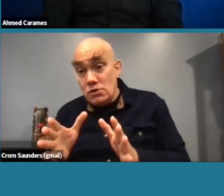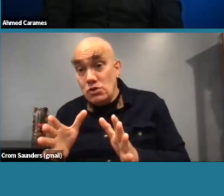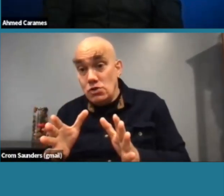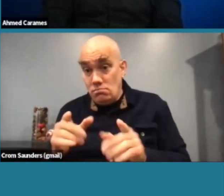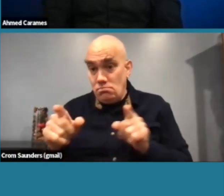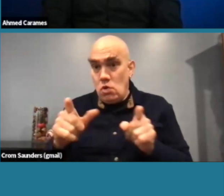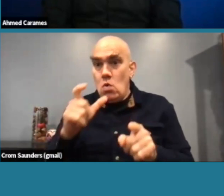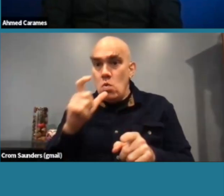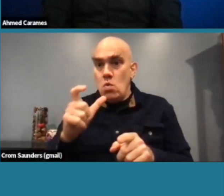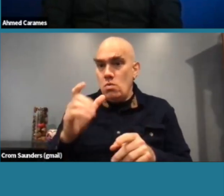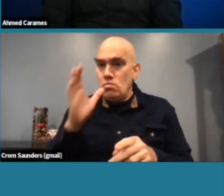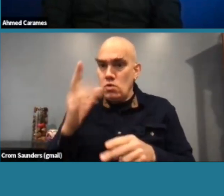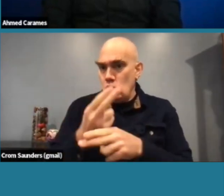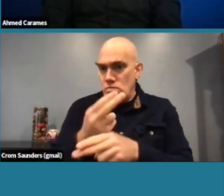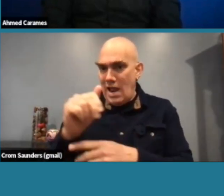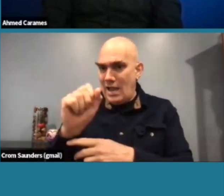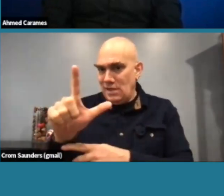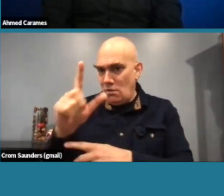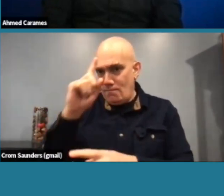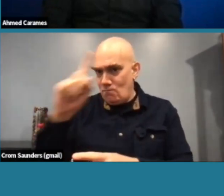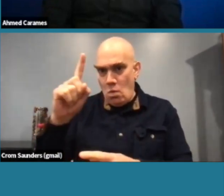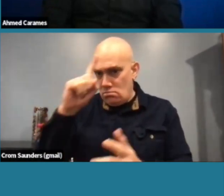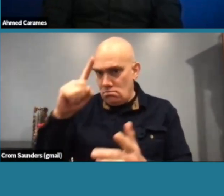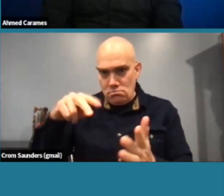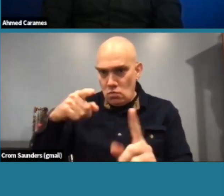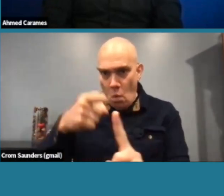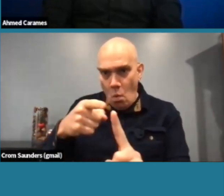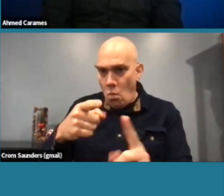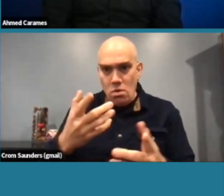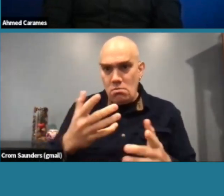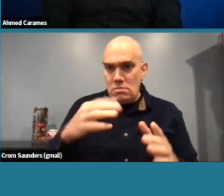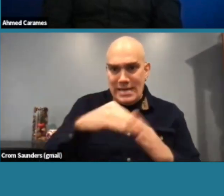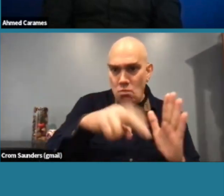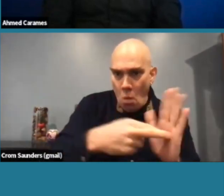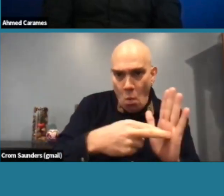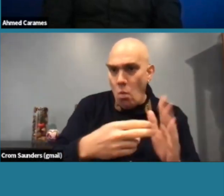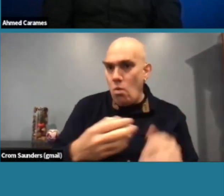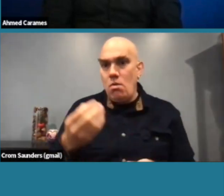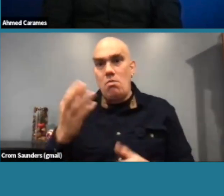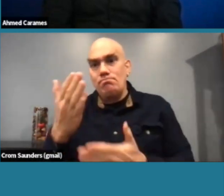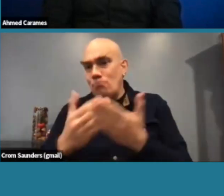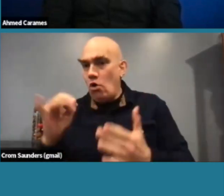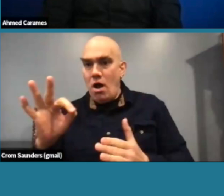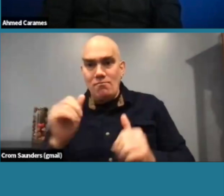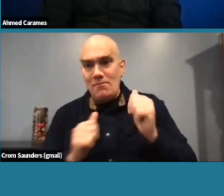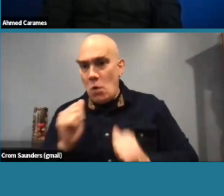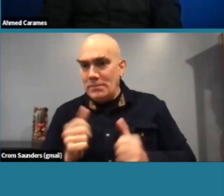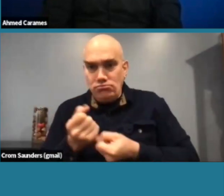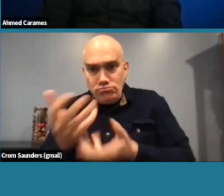person coming to work with actors or interpreters, really for anybody whose role incorporates